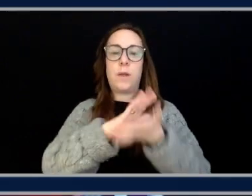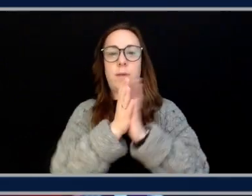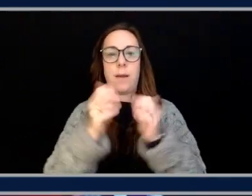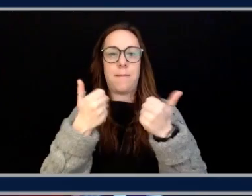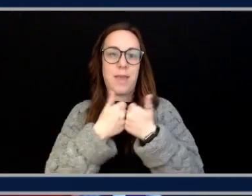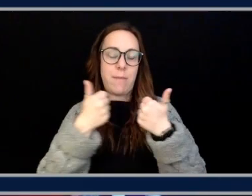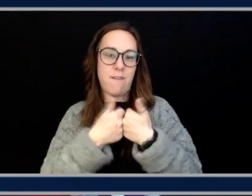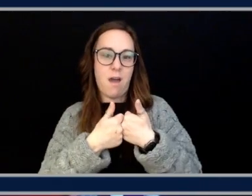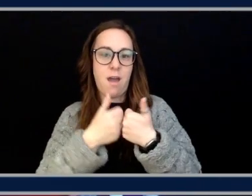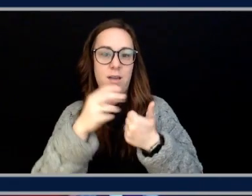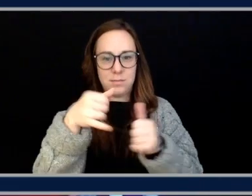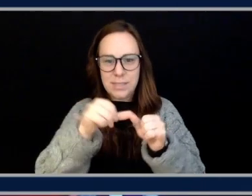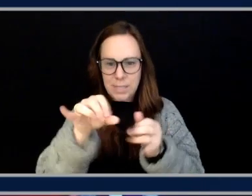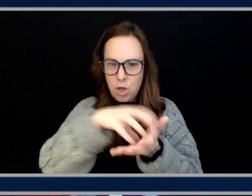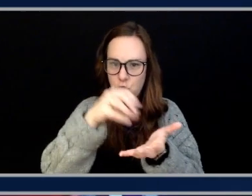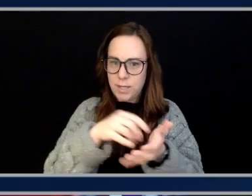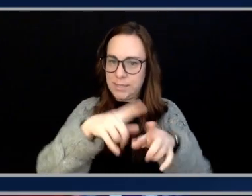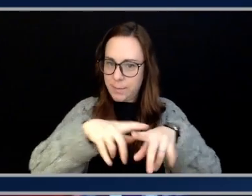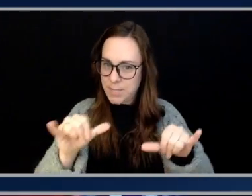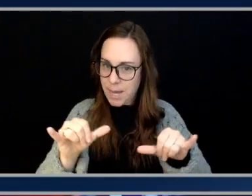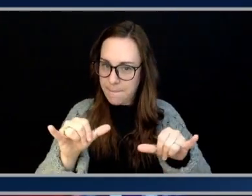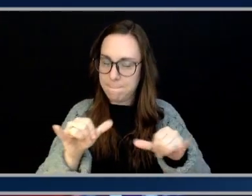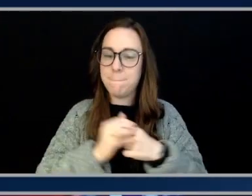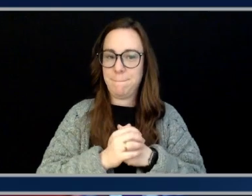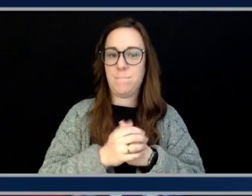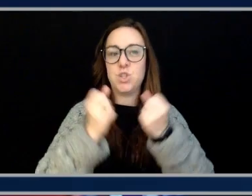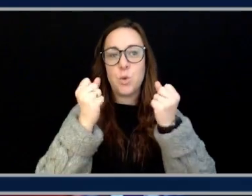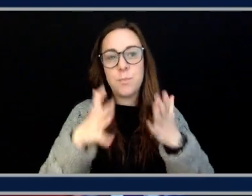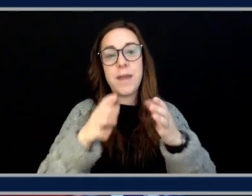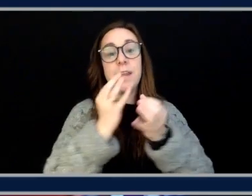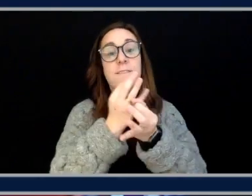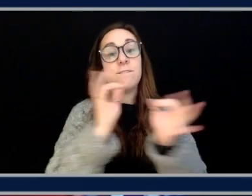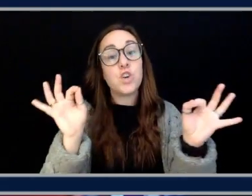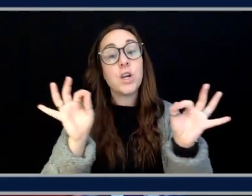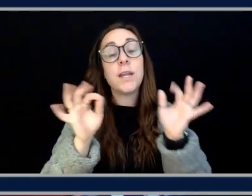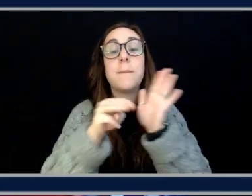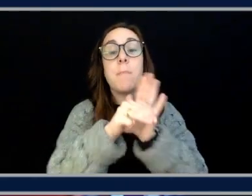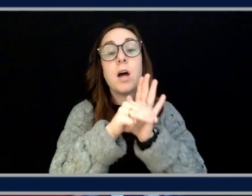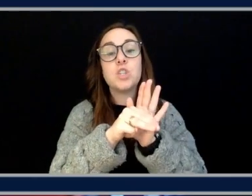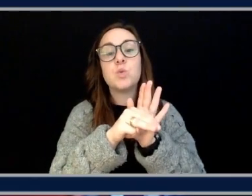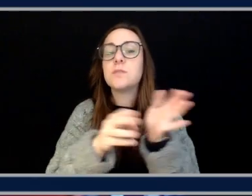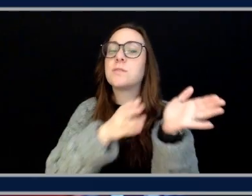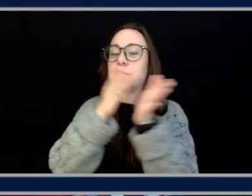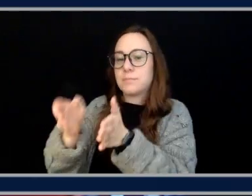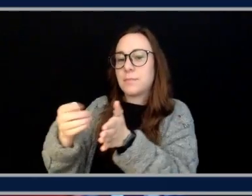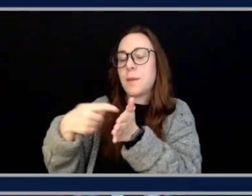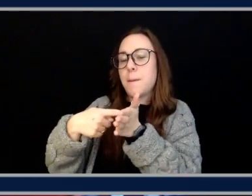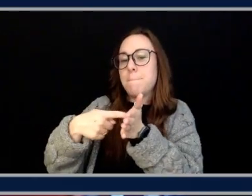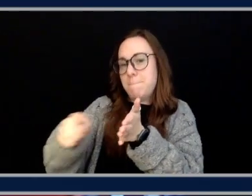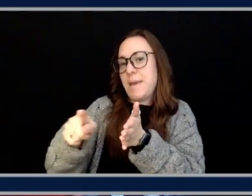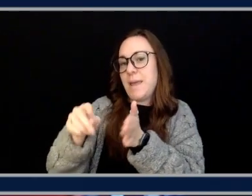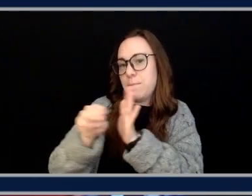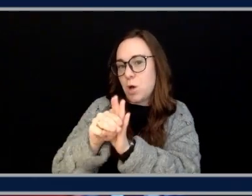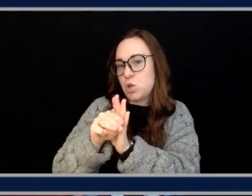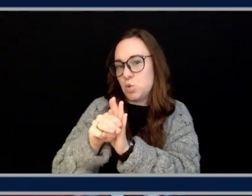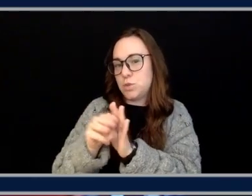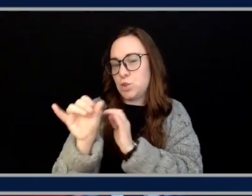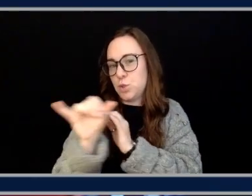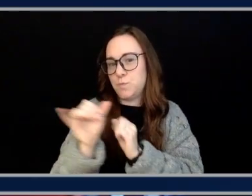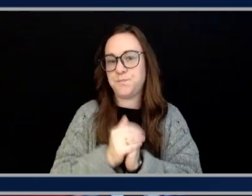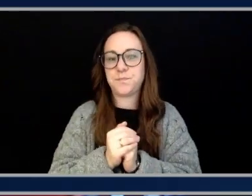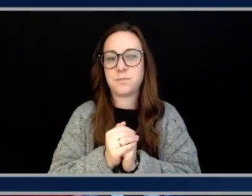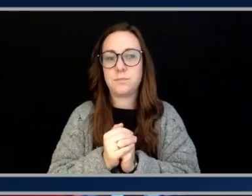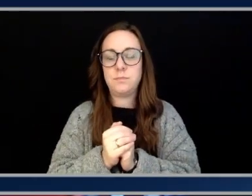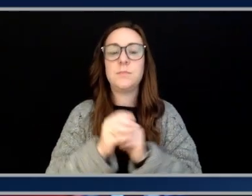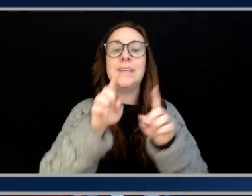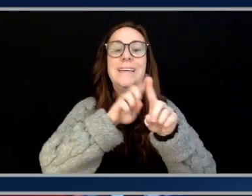learning. And so, there's a bunch of free modules and then there's the paid modules. Now, we reference the different modules for the